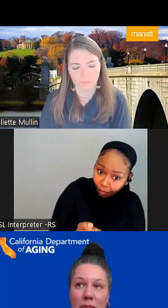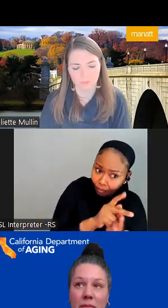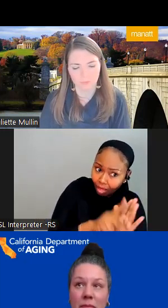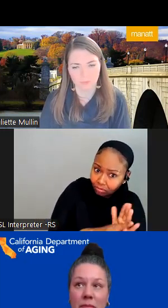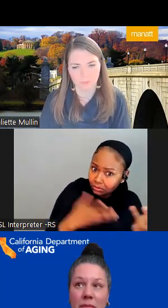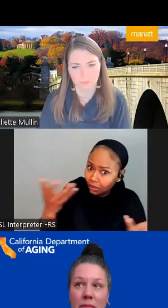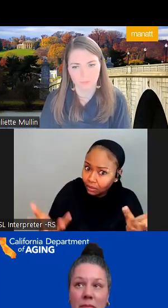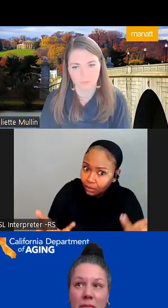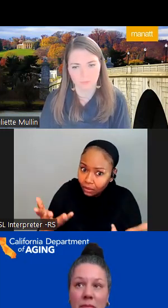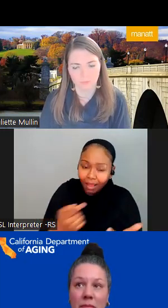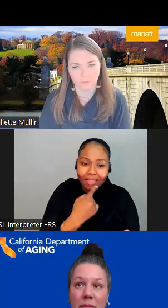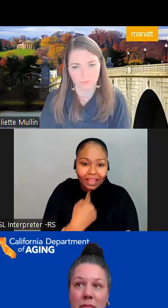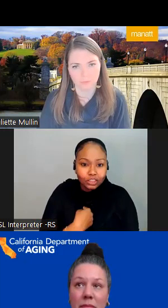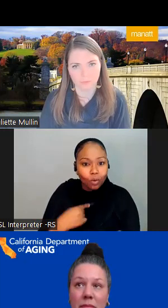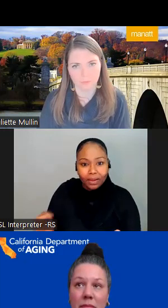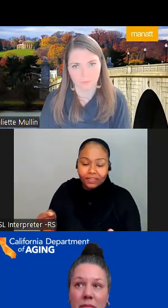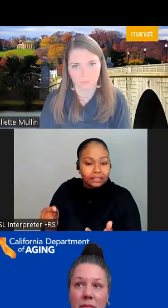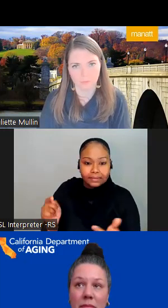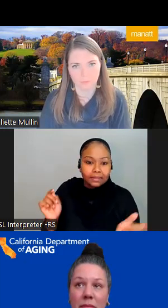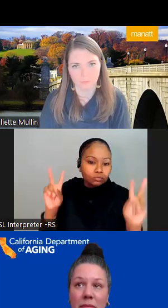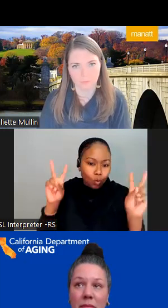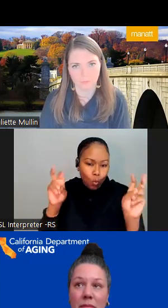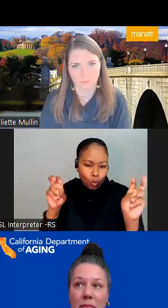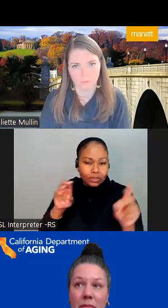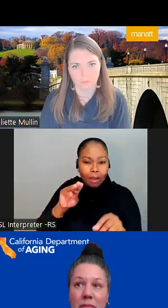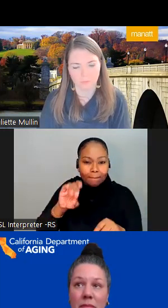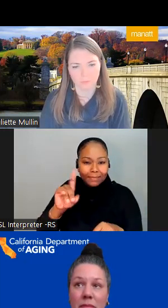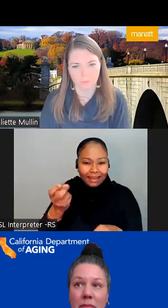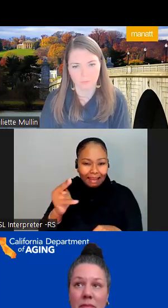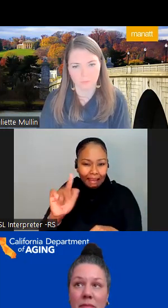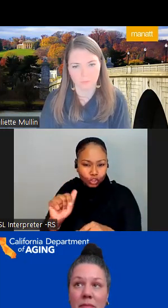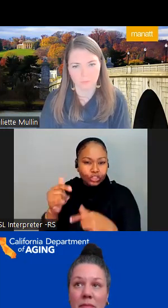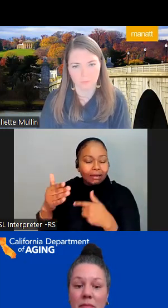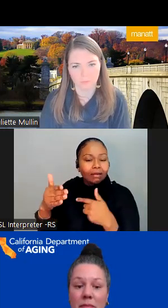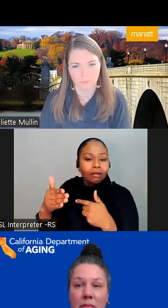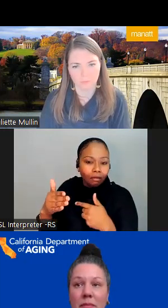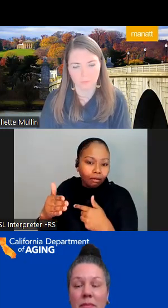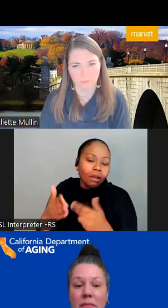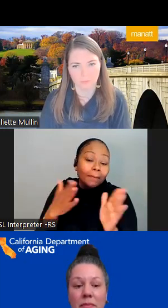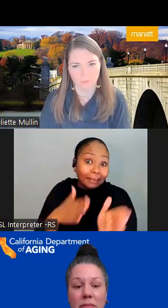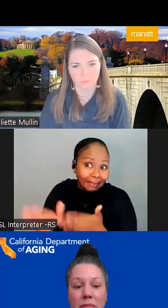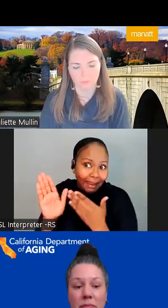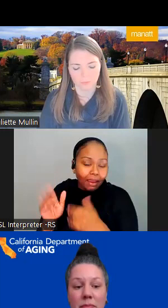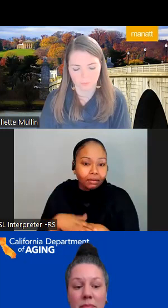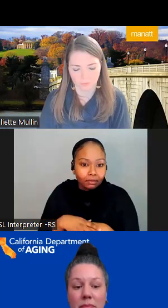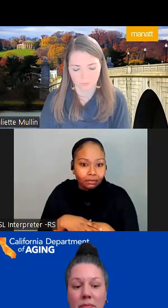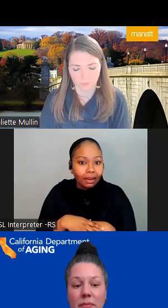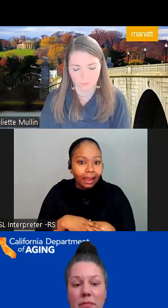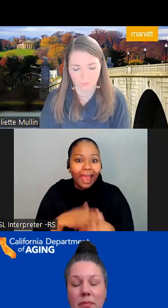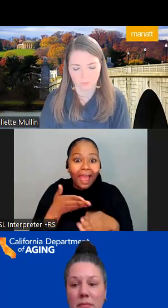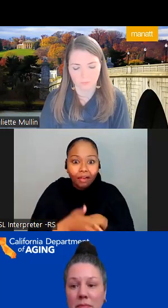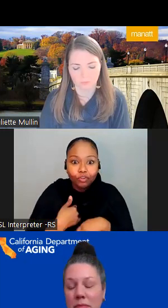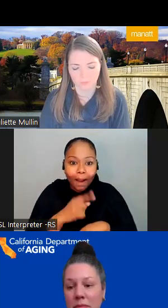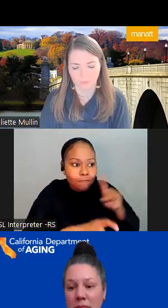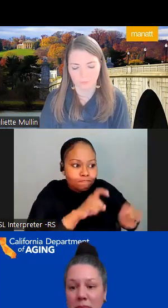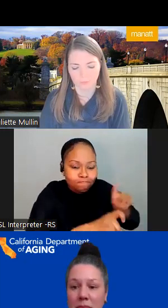They only sent me their quote mitigation plan after I kept asking, which made them mad at me. And it looked like it was from 2020. It